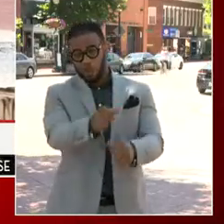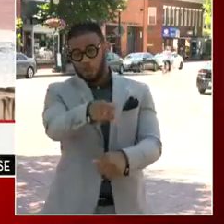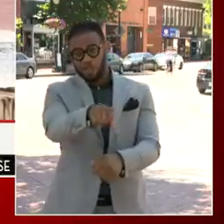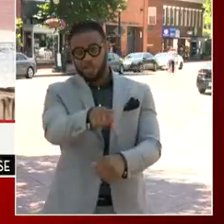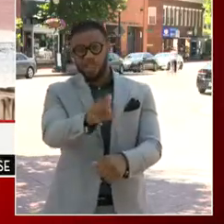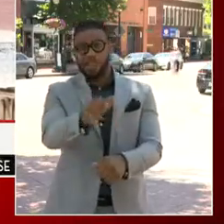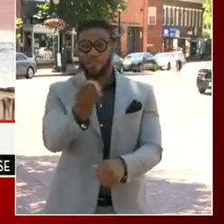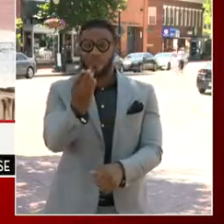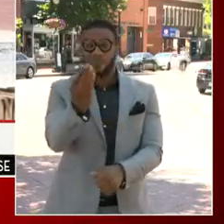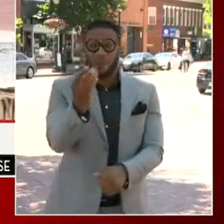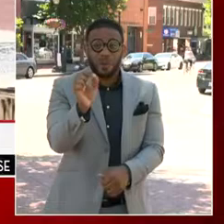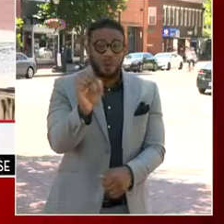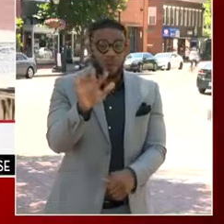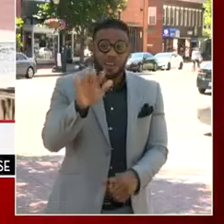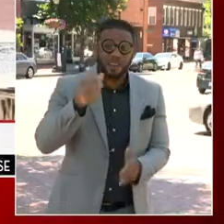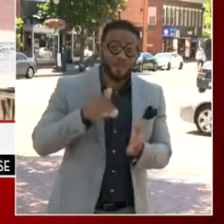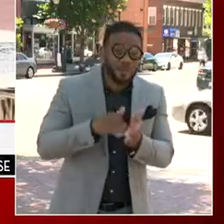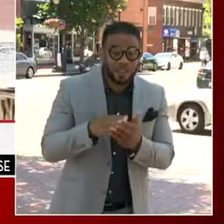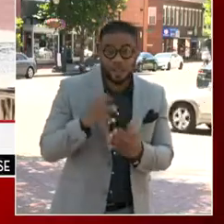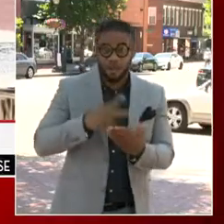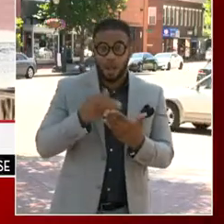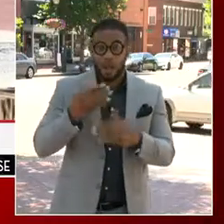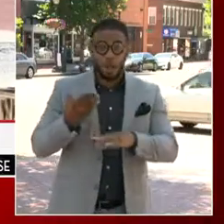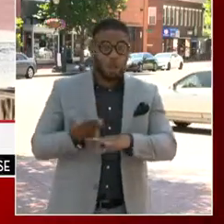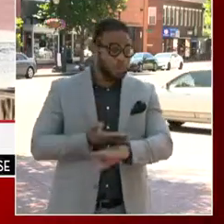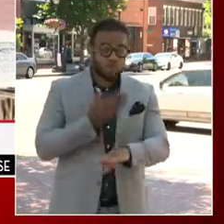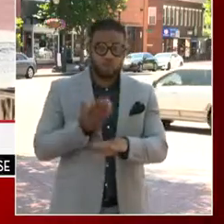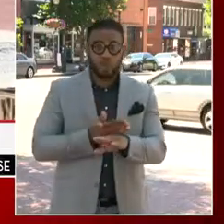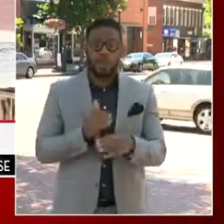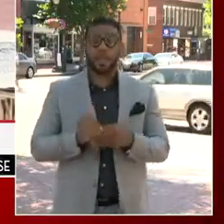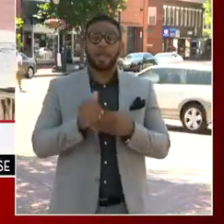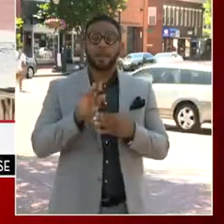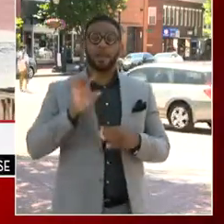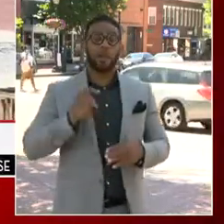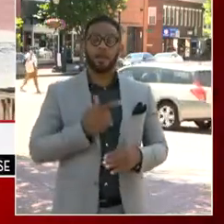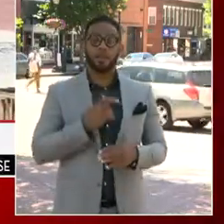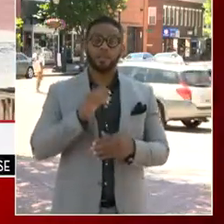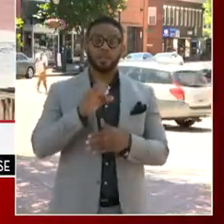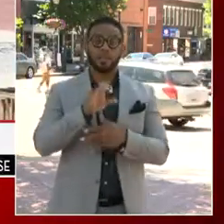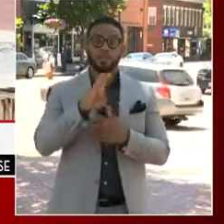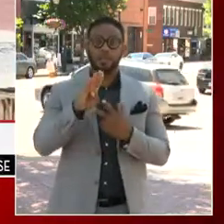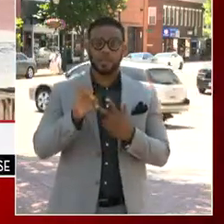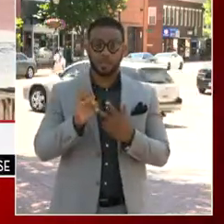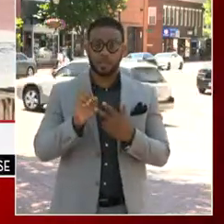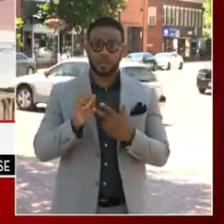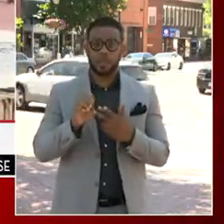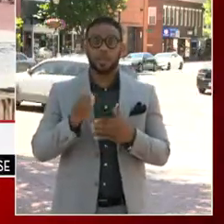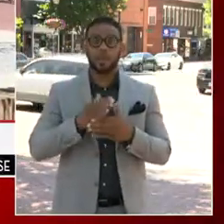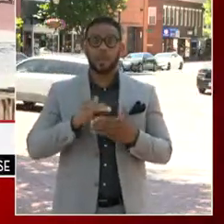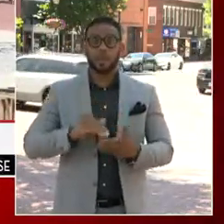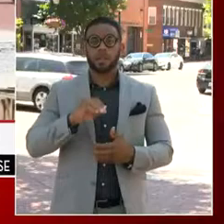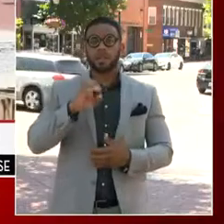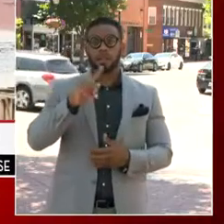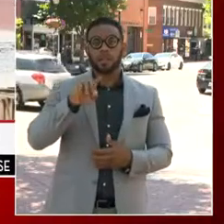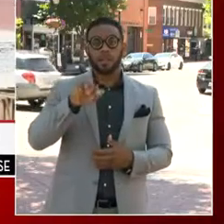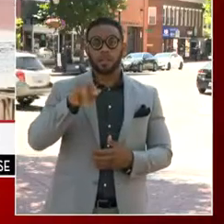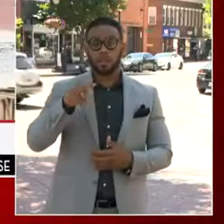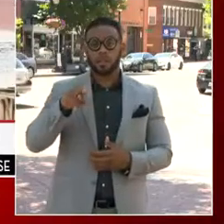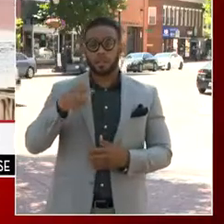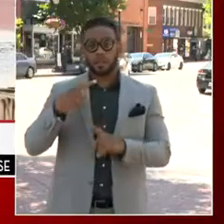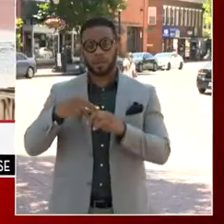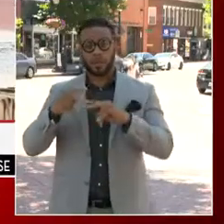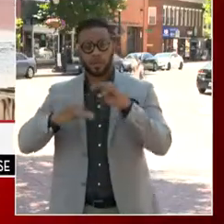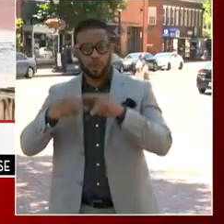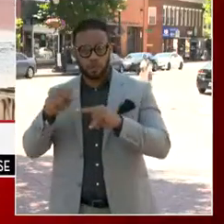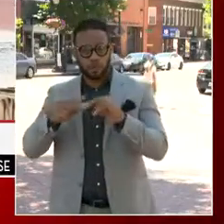was a $14.5 million project headed up by one of our CBE partners, Keystone Plus Construction,